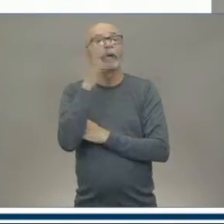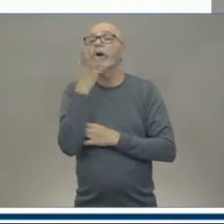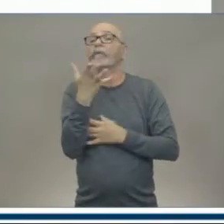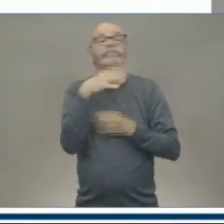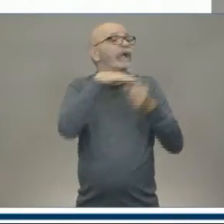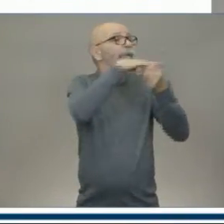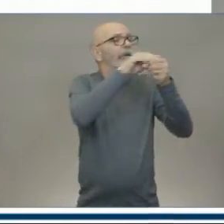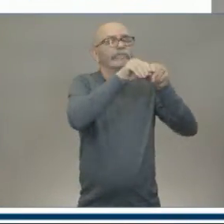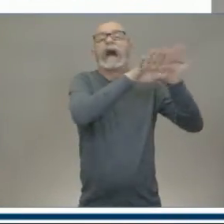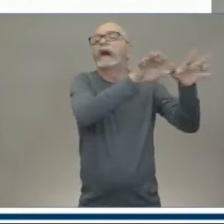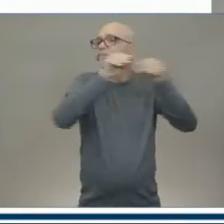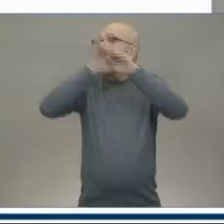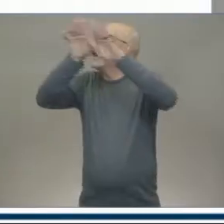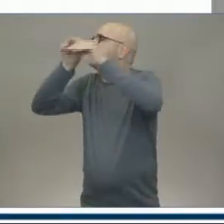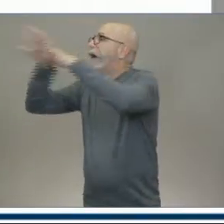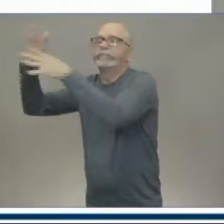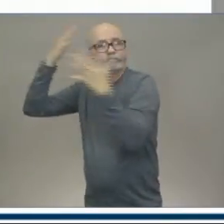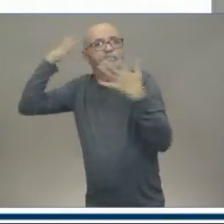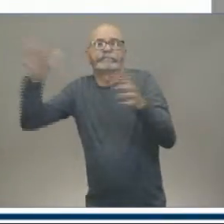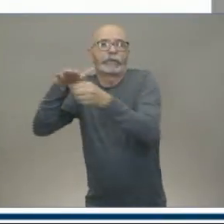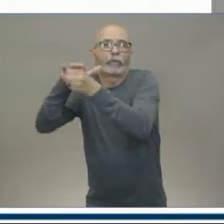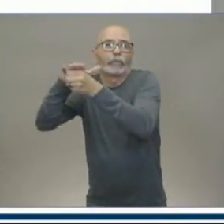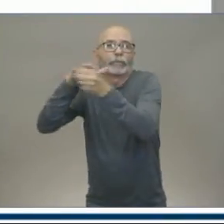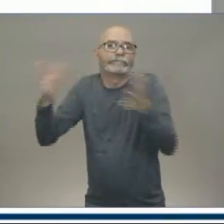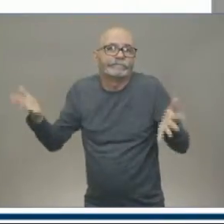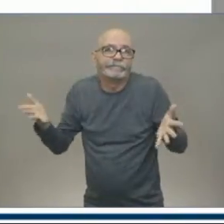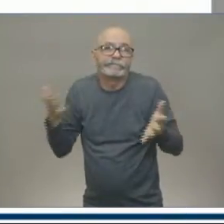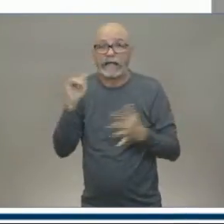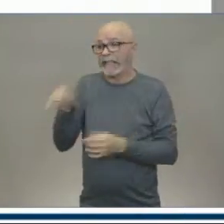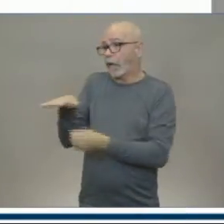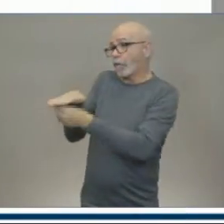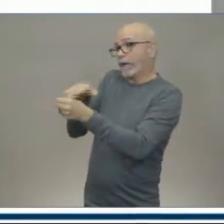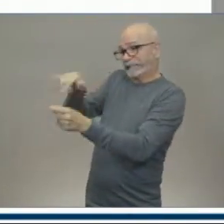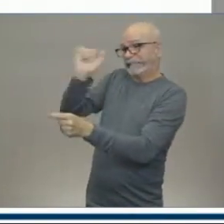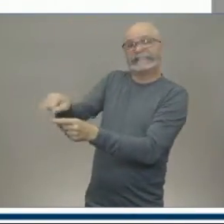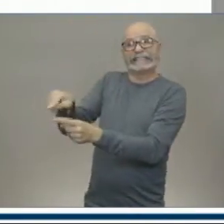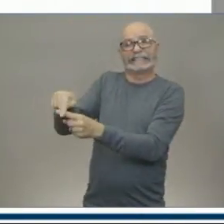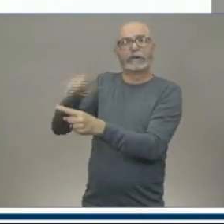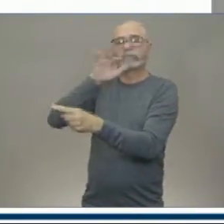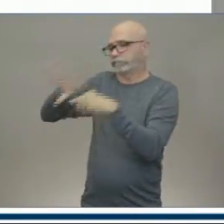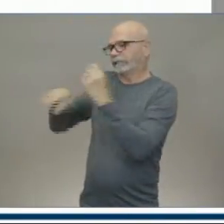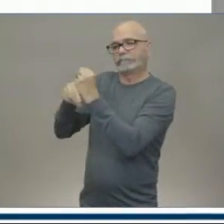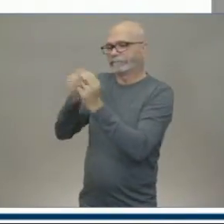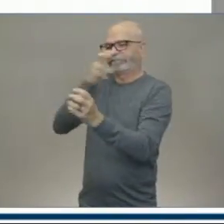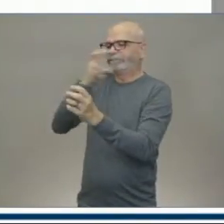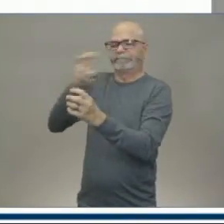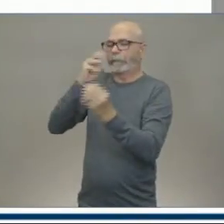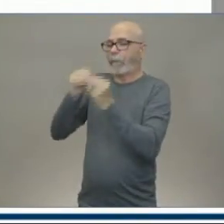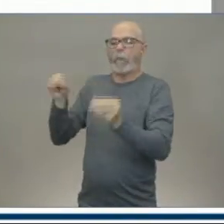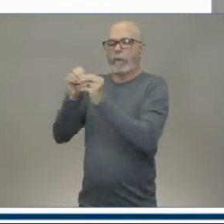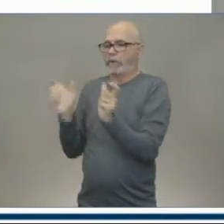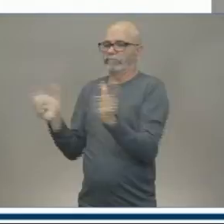within the same geographic area, but add on additional tightening of restrictions. All will be driven by as the